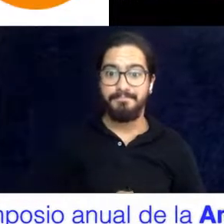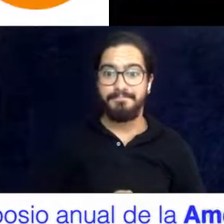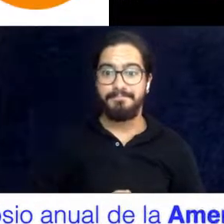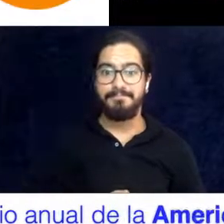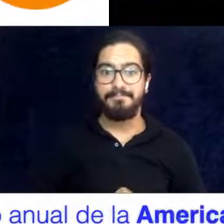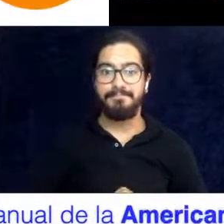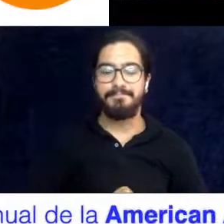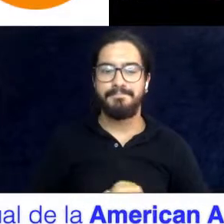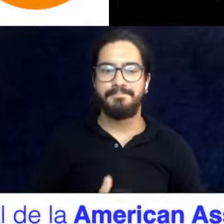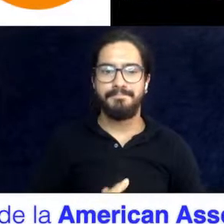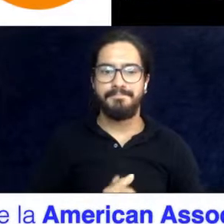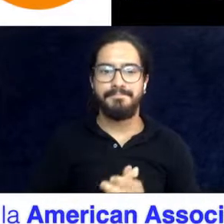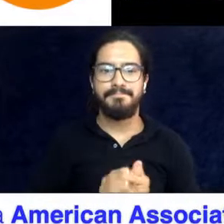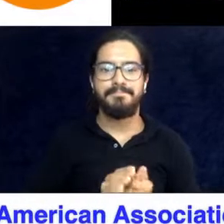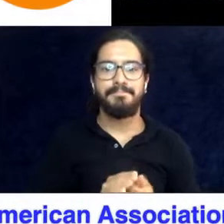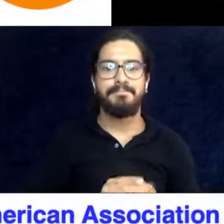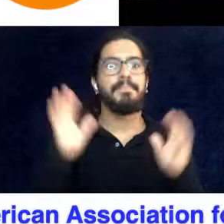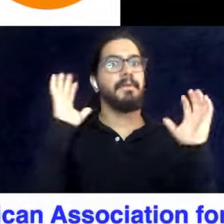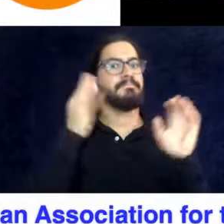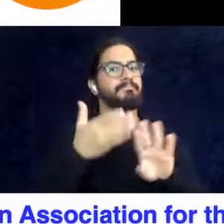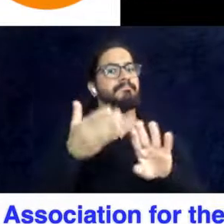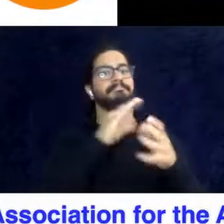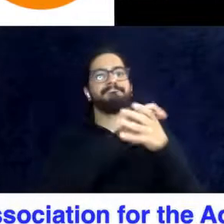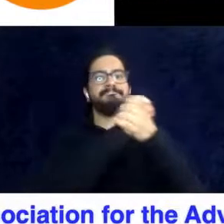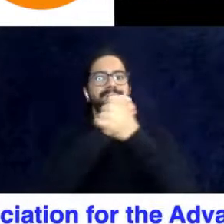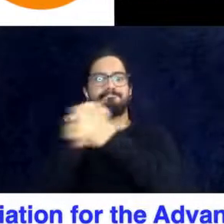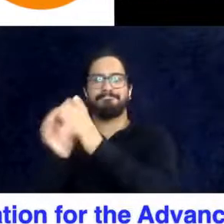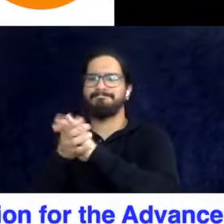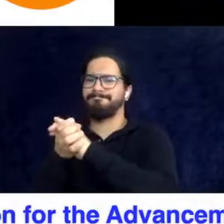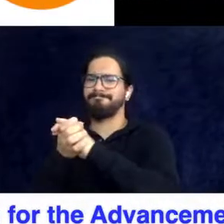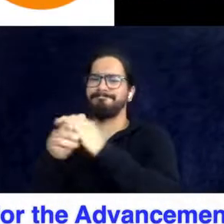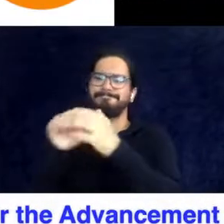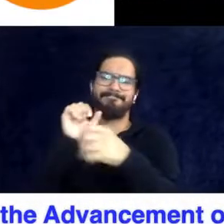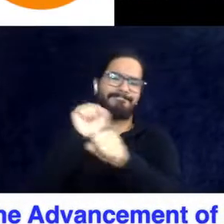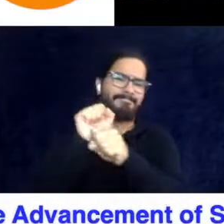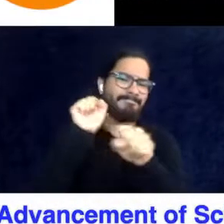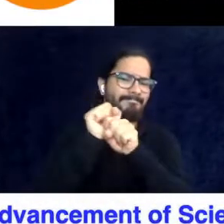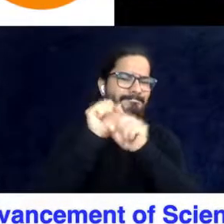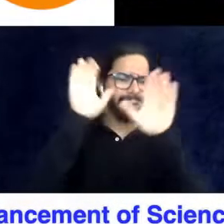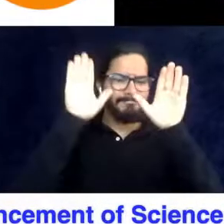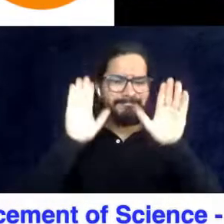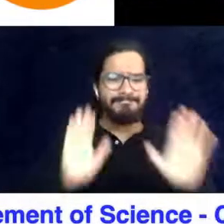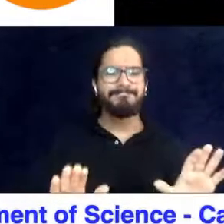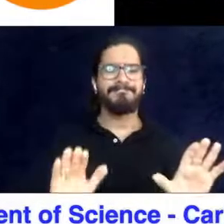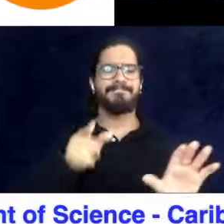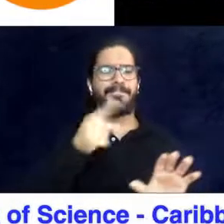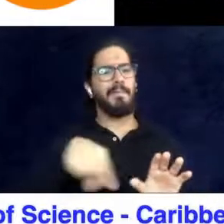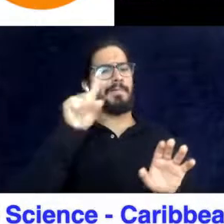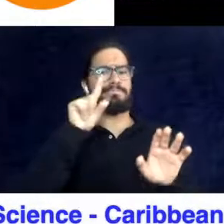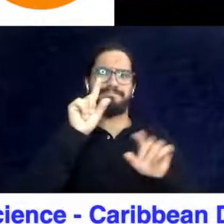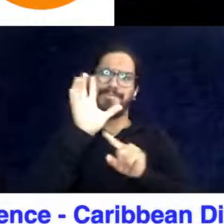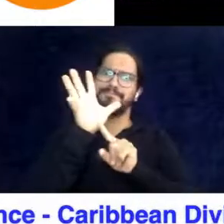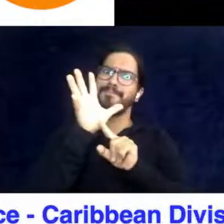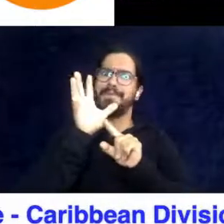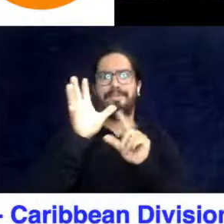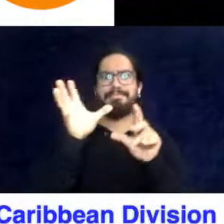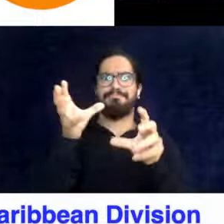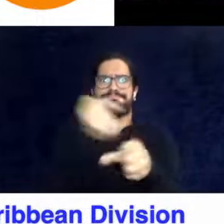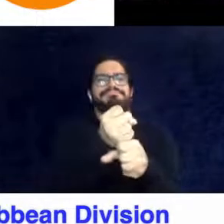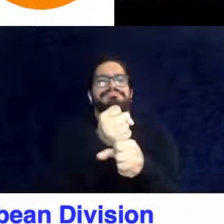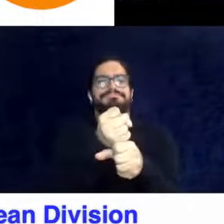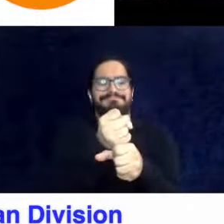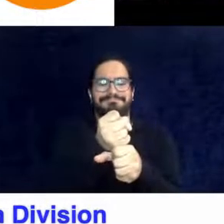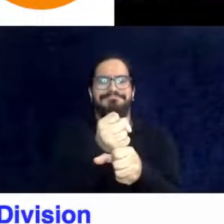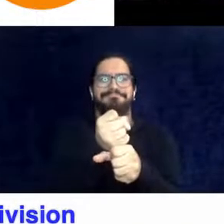I'd like to congratulate all of you. You guys have done a fantastic job of synthesizing very complex research into